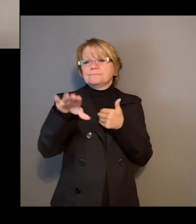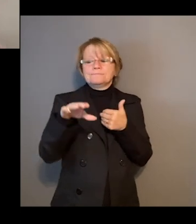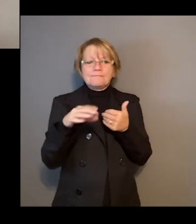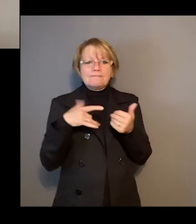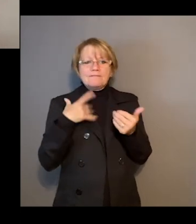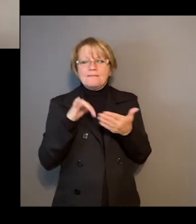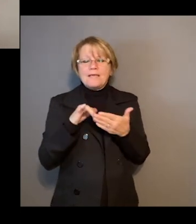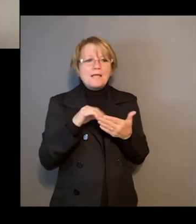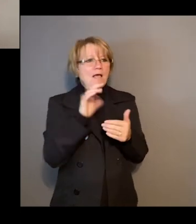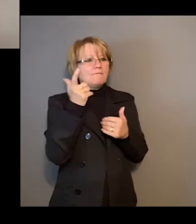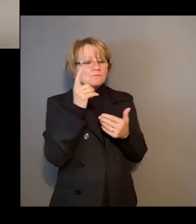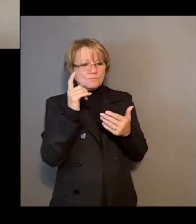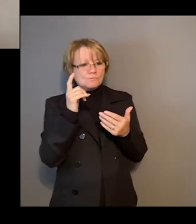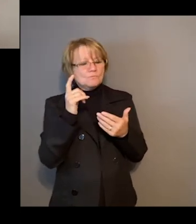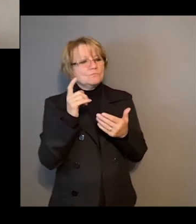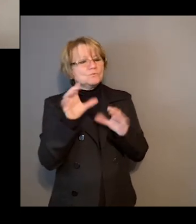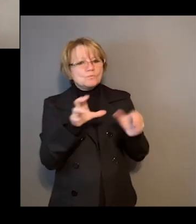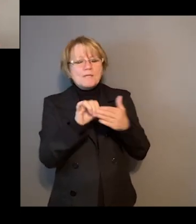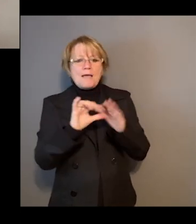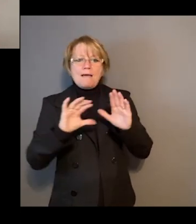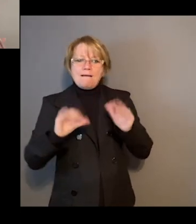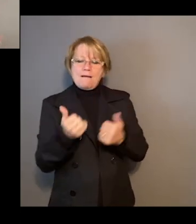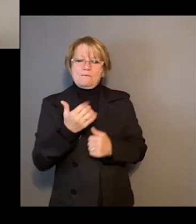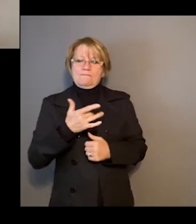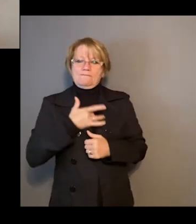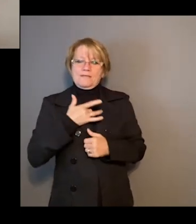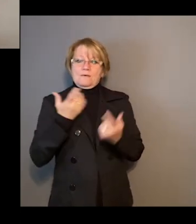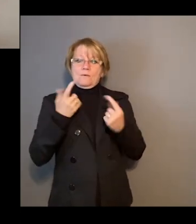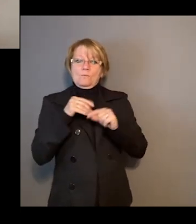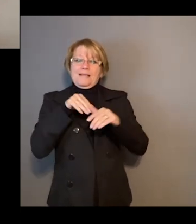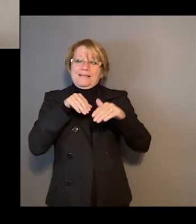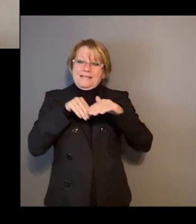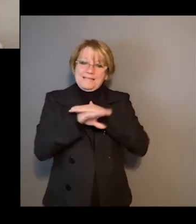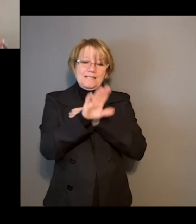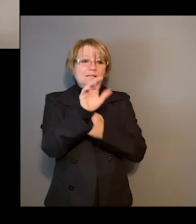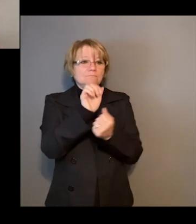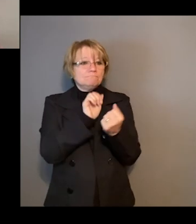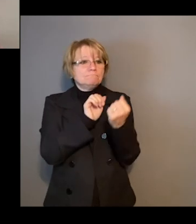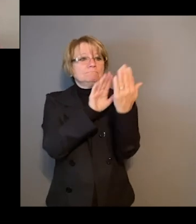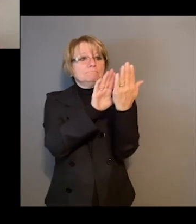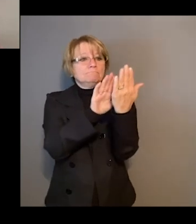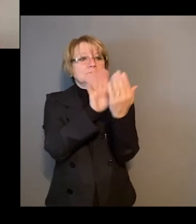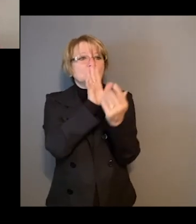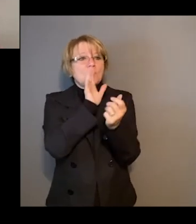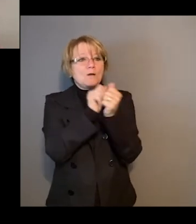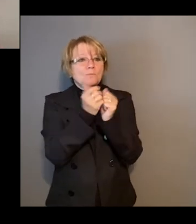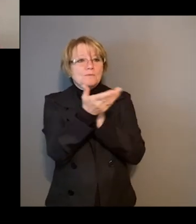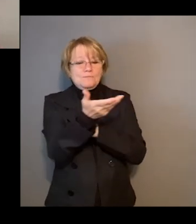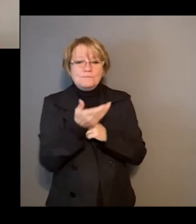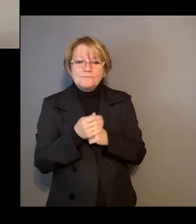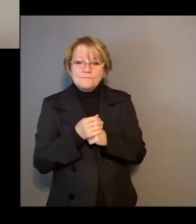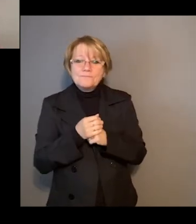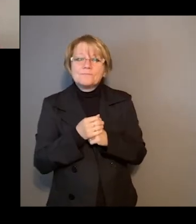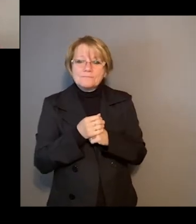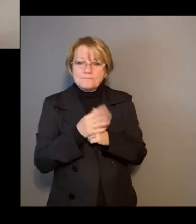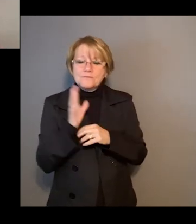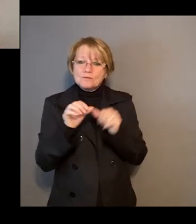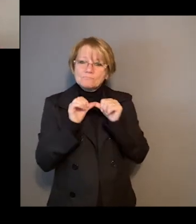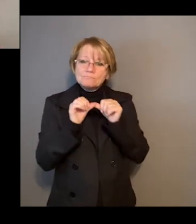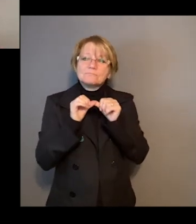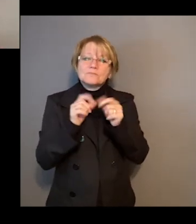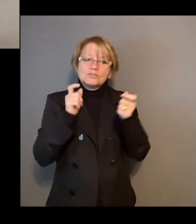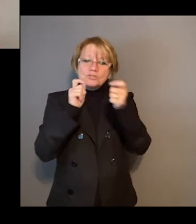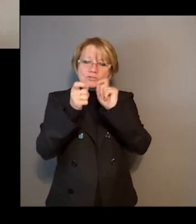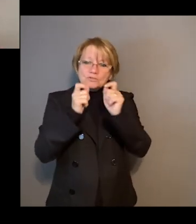it feel when I'm in your space and you're talking to me? So continue sharpening your strategies, everyone. Continue